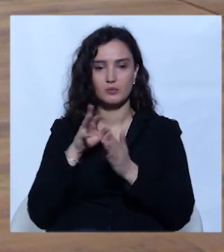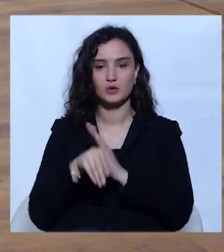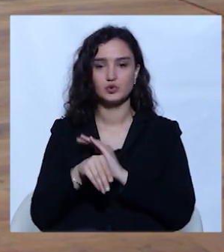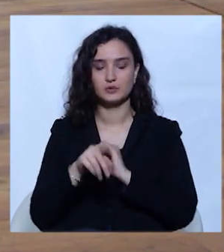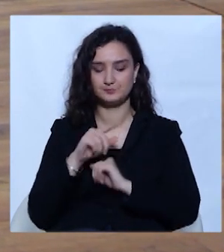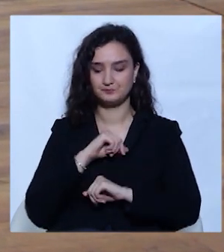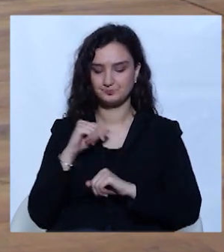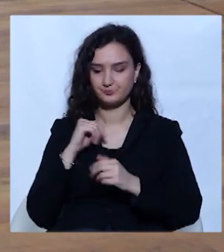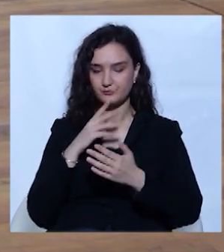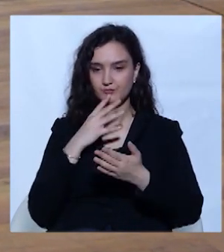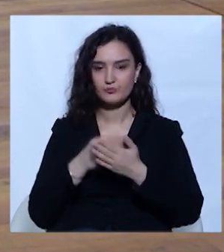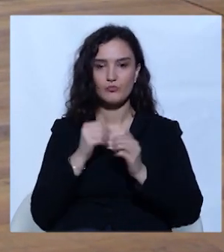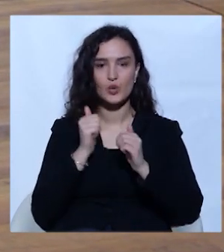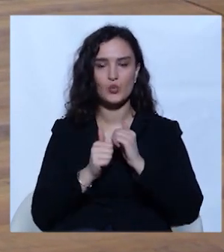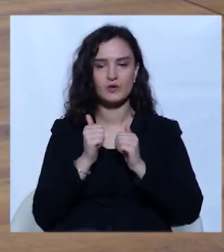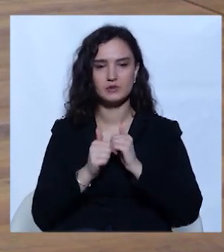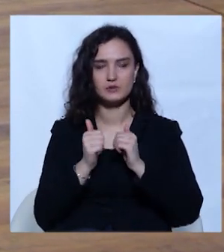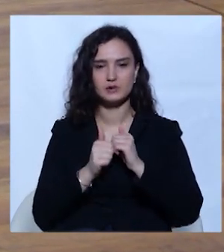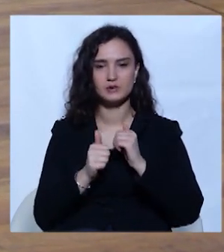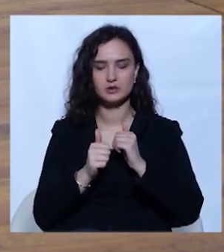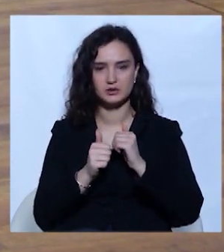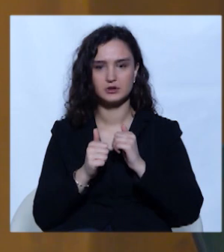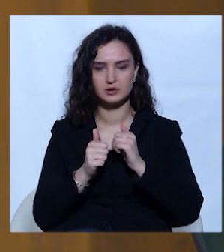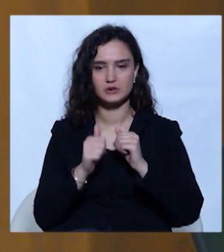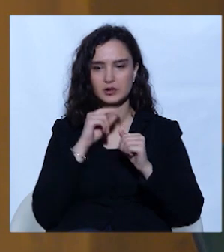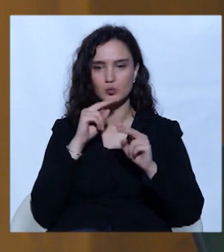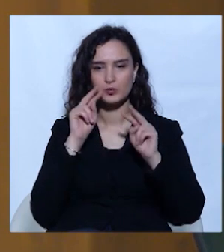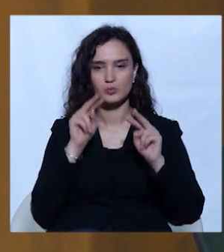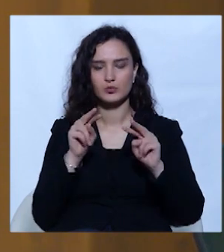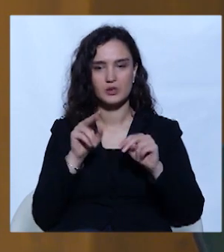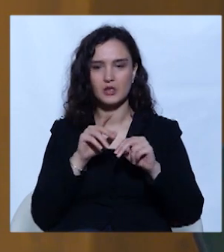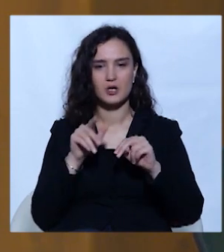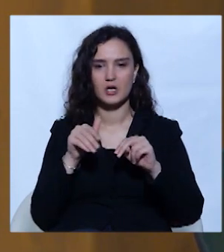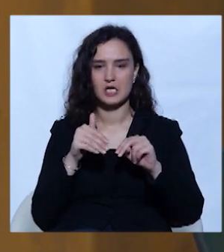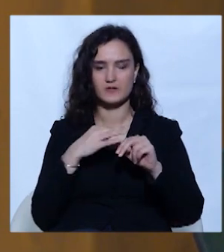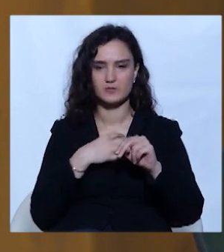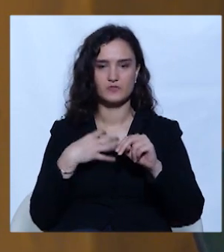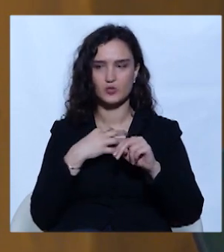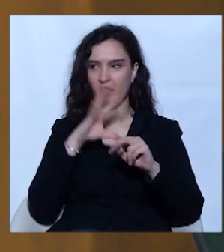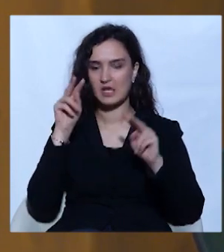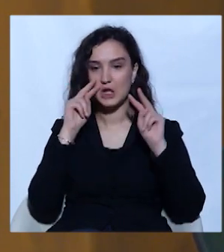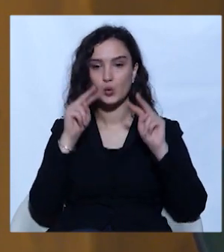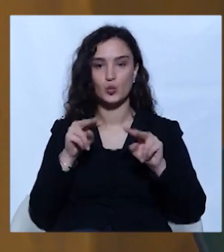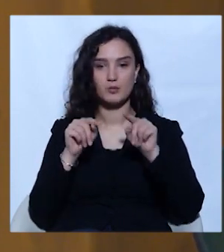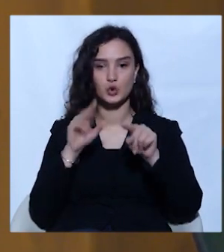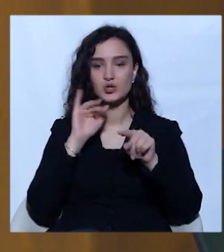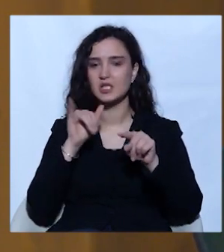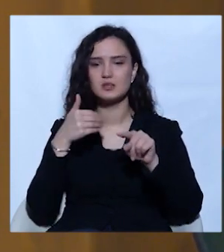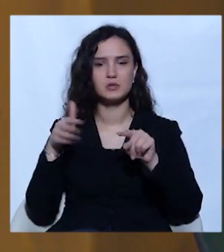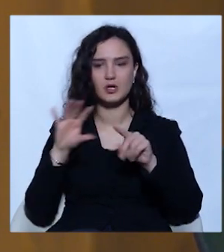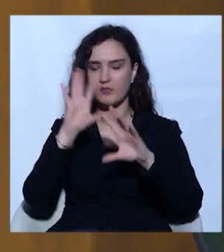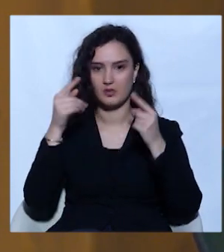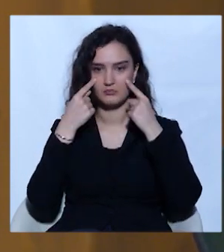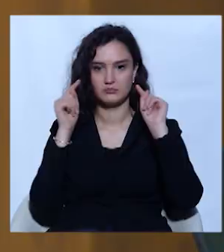yourself. You're always the object of attention, no matter where you go. Wherever you go, you